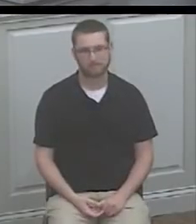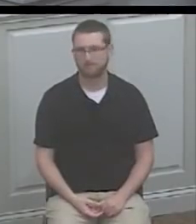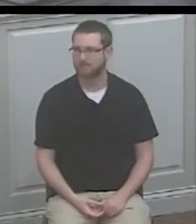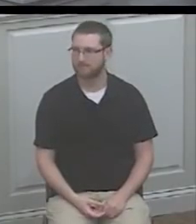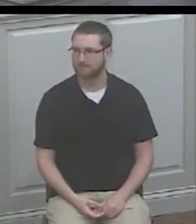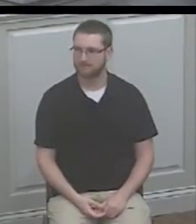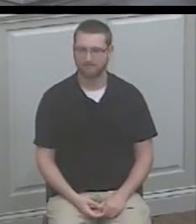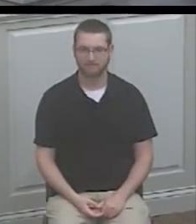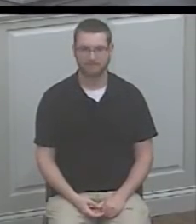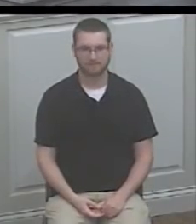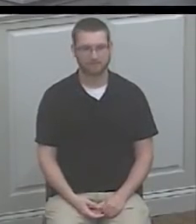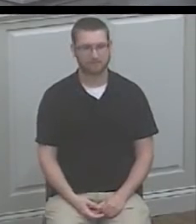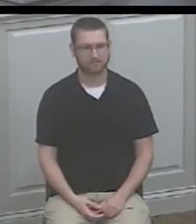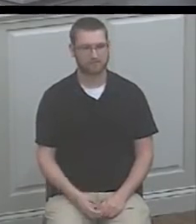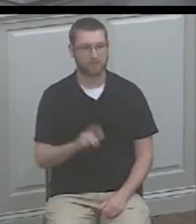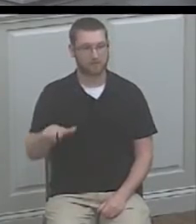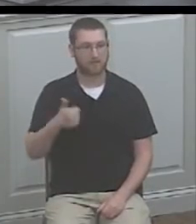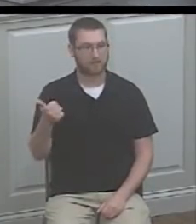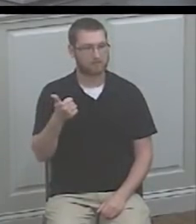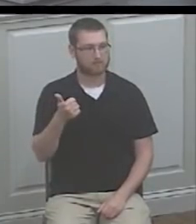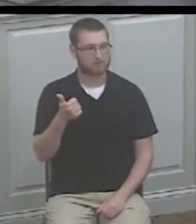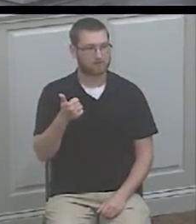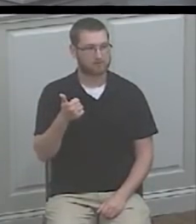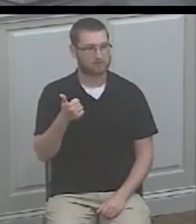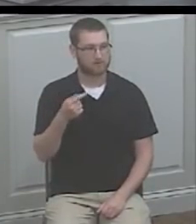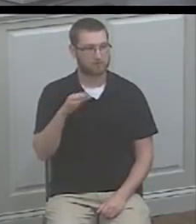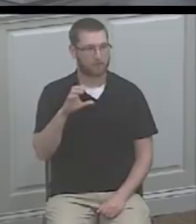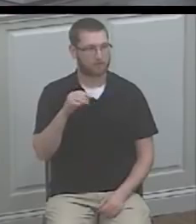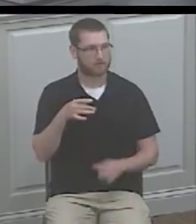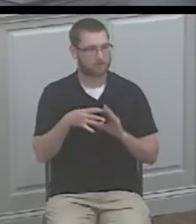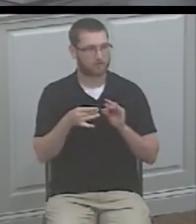June 2nd. Smarty. Anyone else?